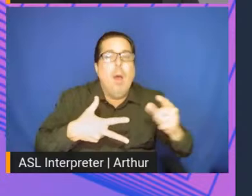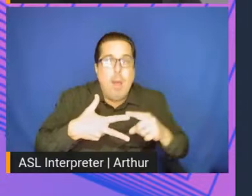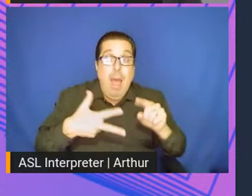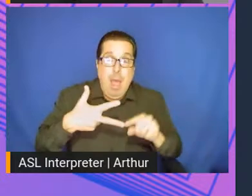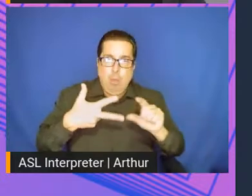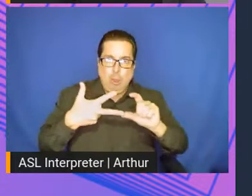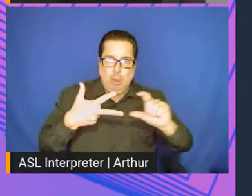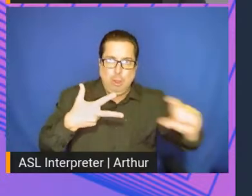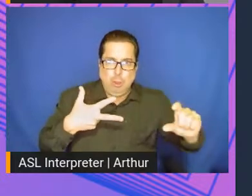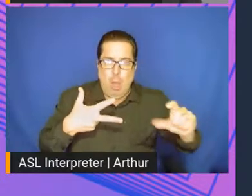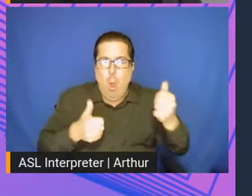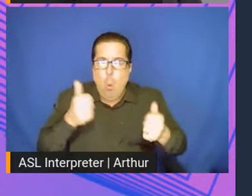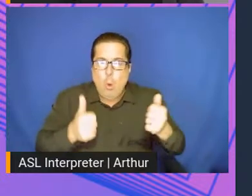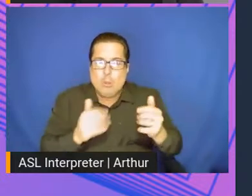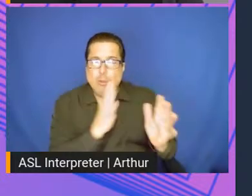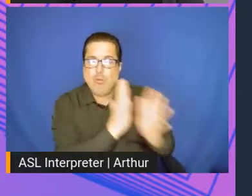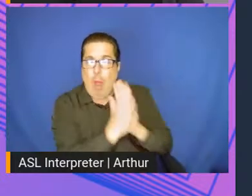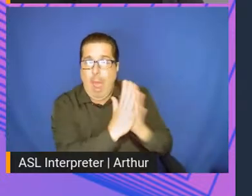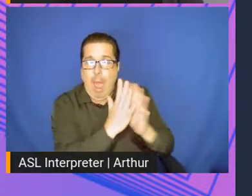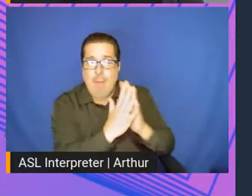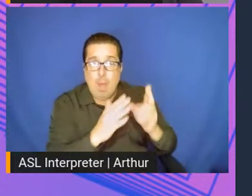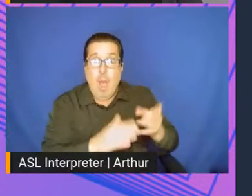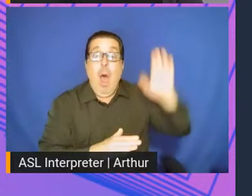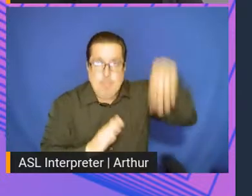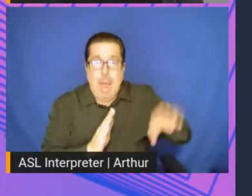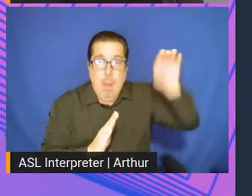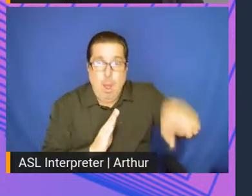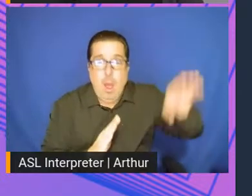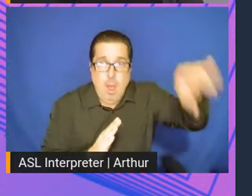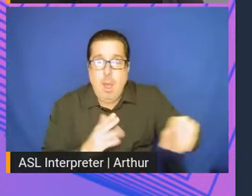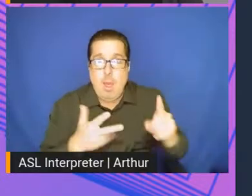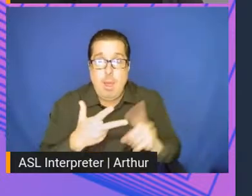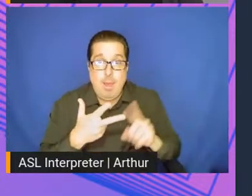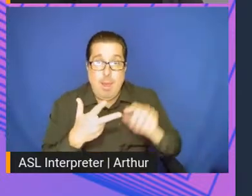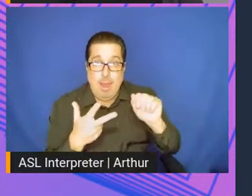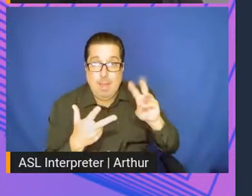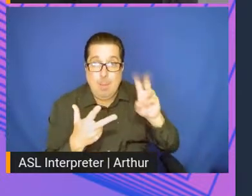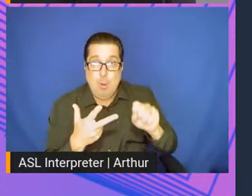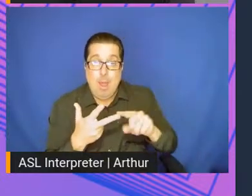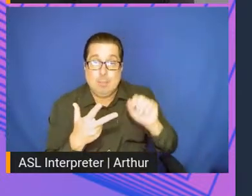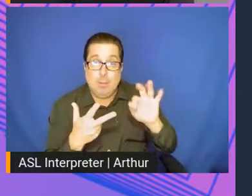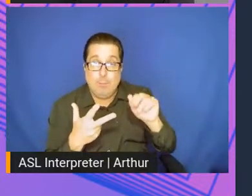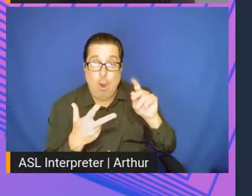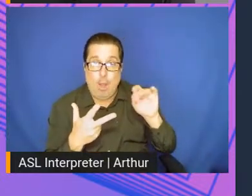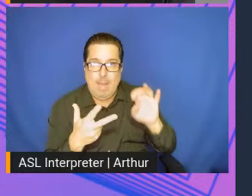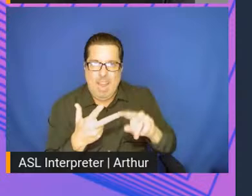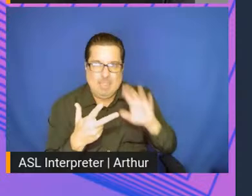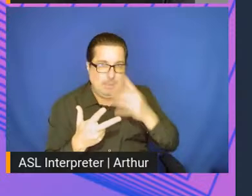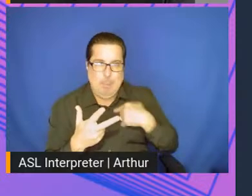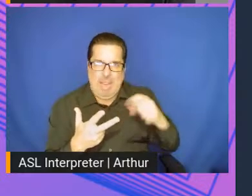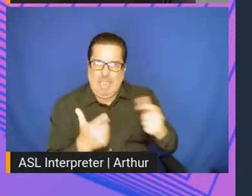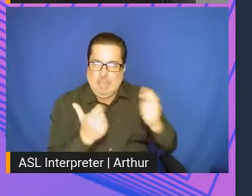if I have very high traffic, AWS Fargate looks a lot more attractive to me in that scenario.